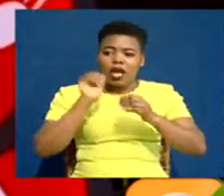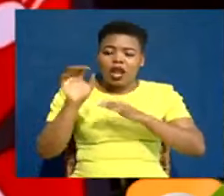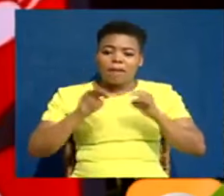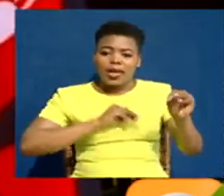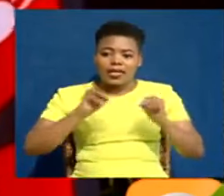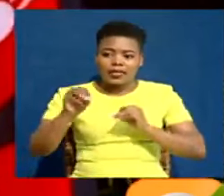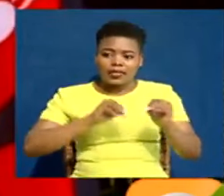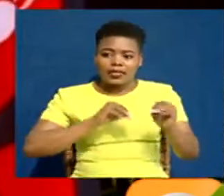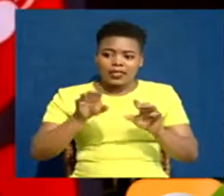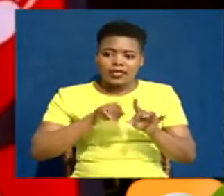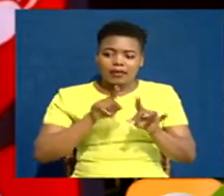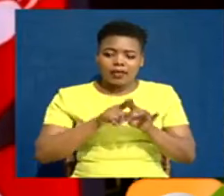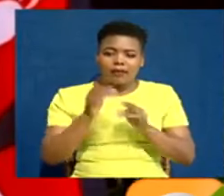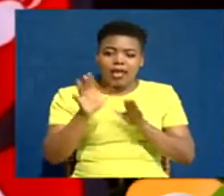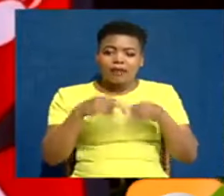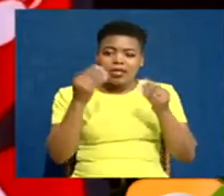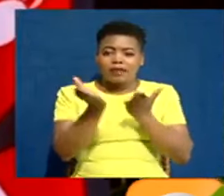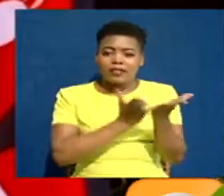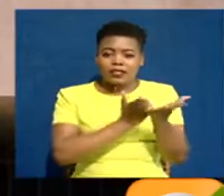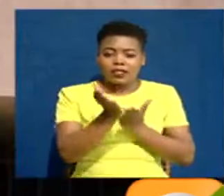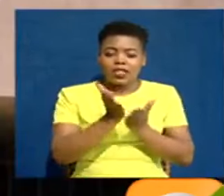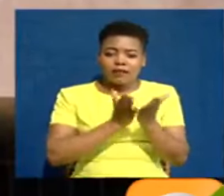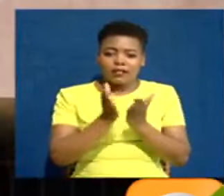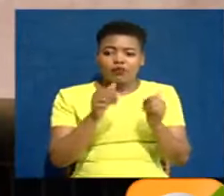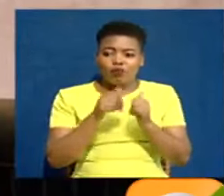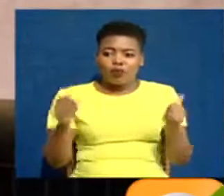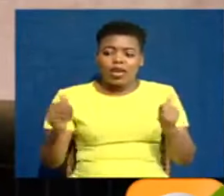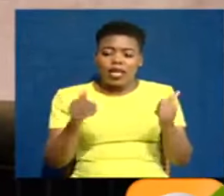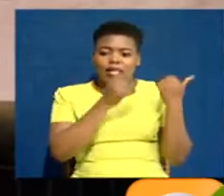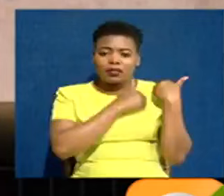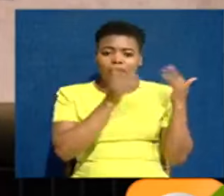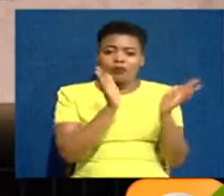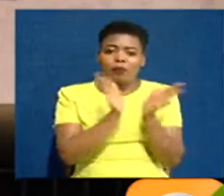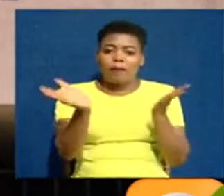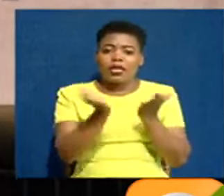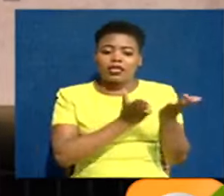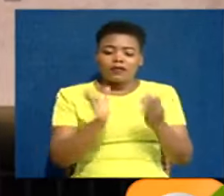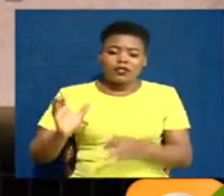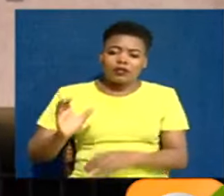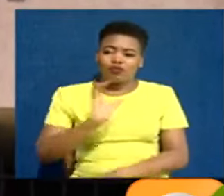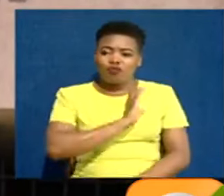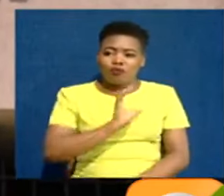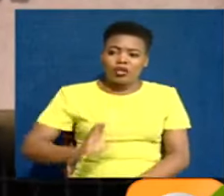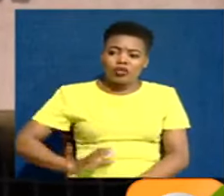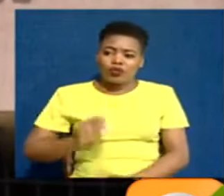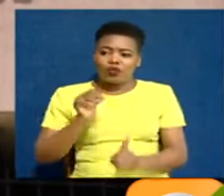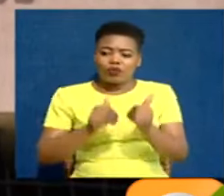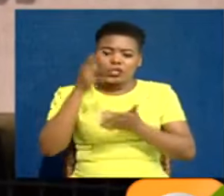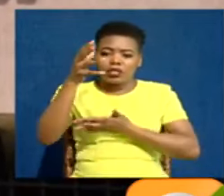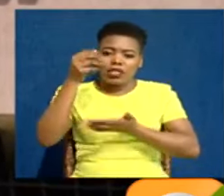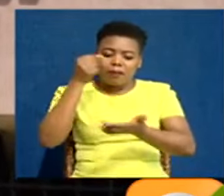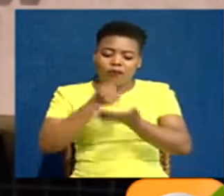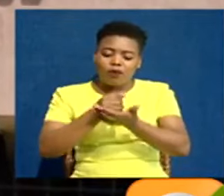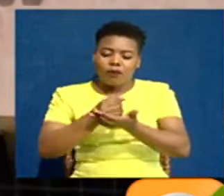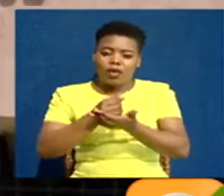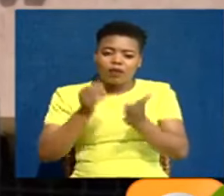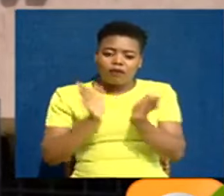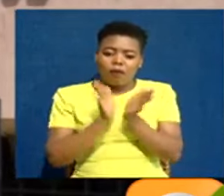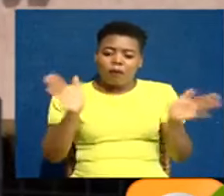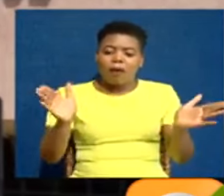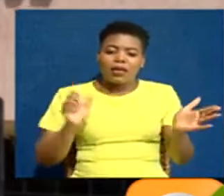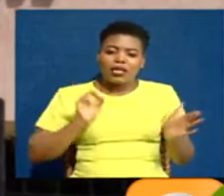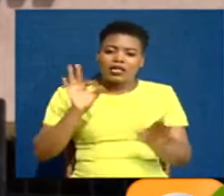and measurement for effective service delivery in the country. The role of the Public Service Commission, which is majorly a recruitment body for public servants,